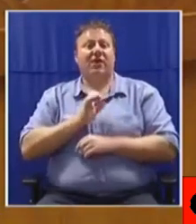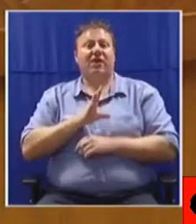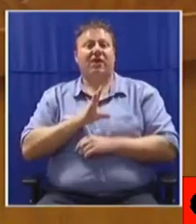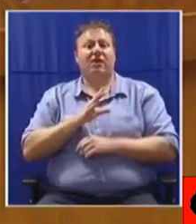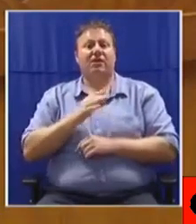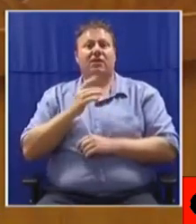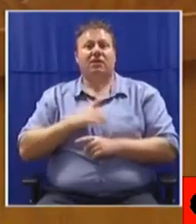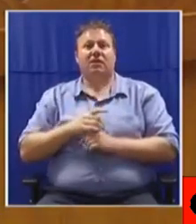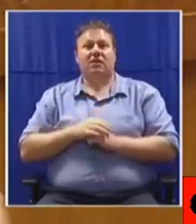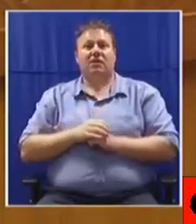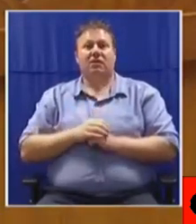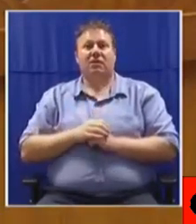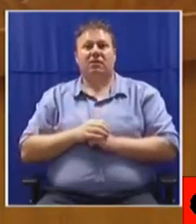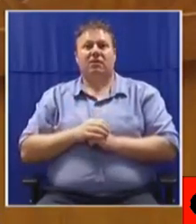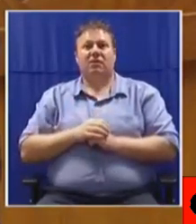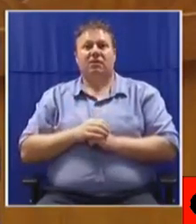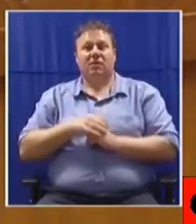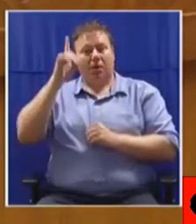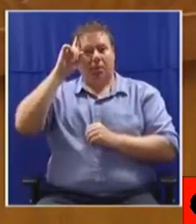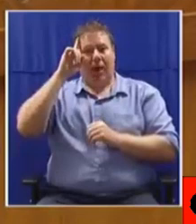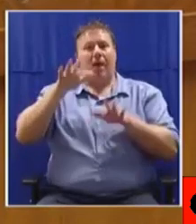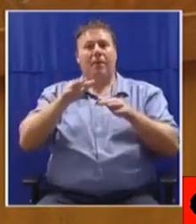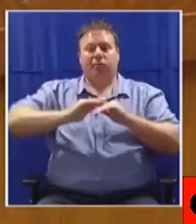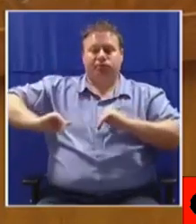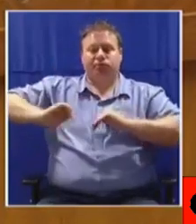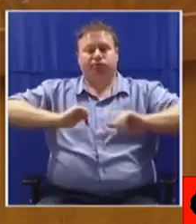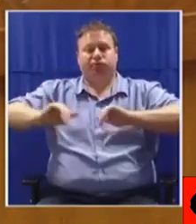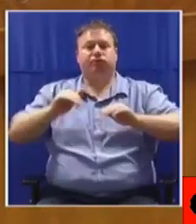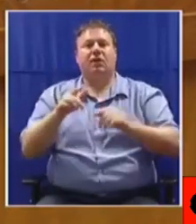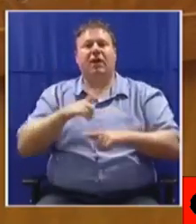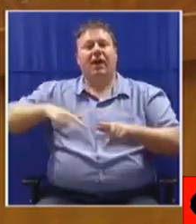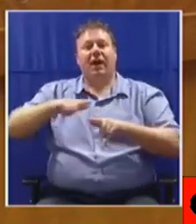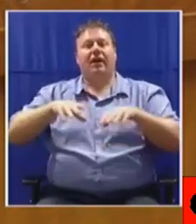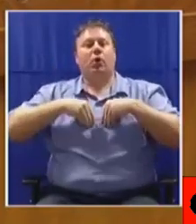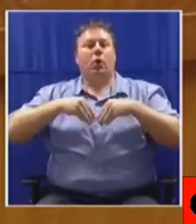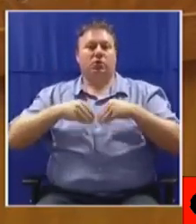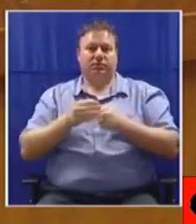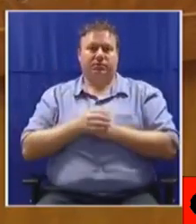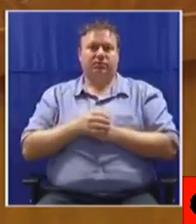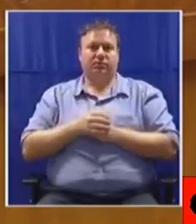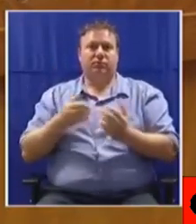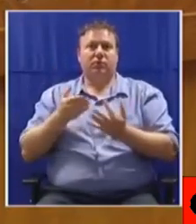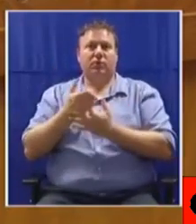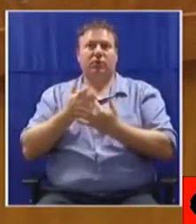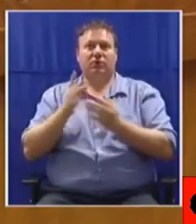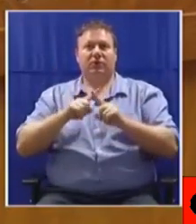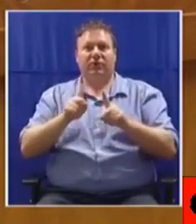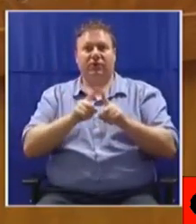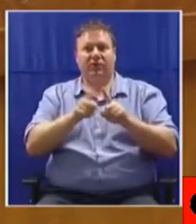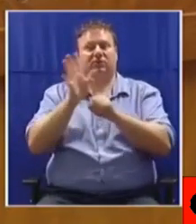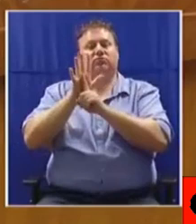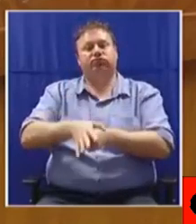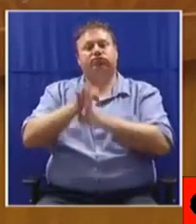of systemic exclusion of black people from land ownership in South Africa through a variety of